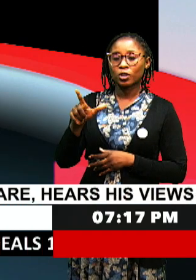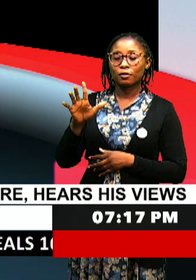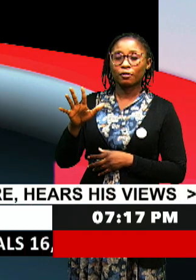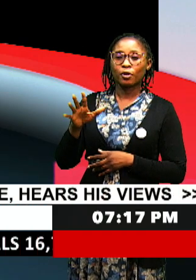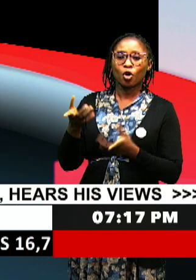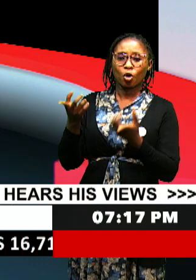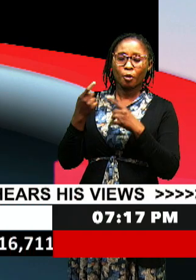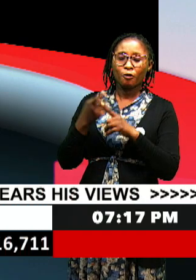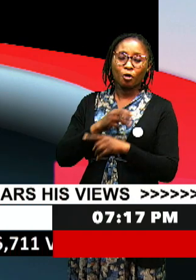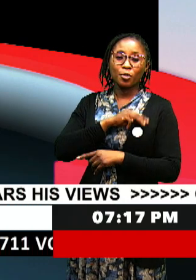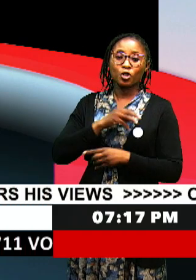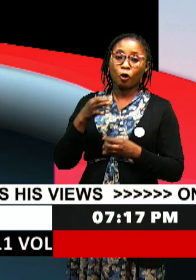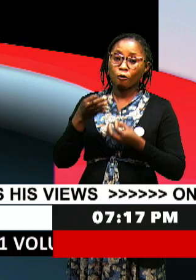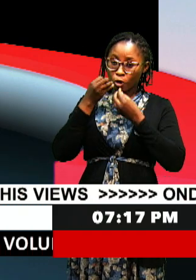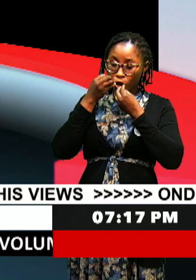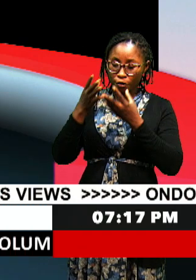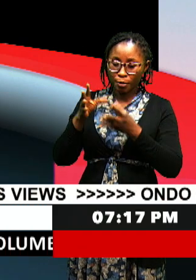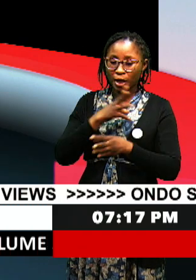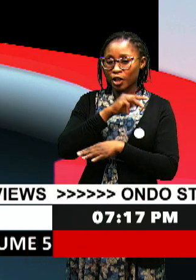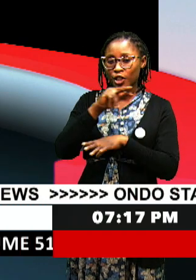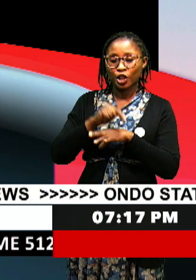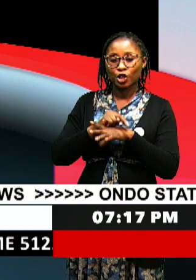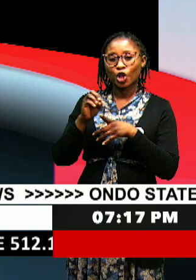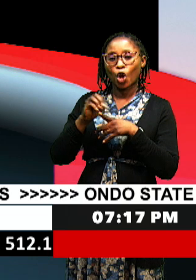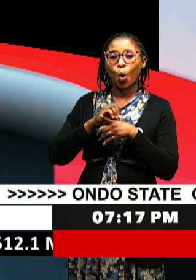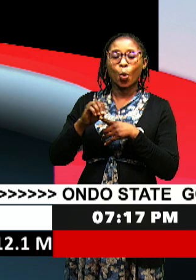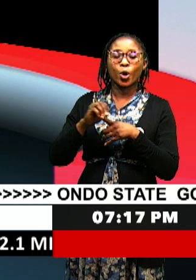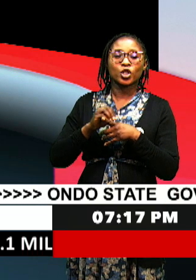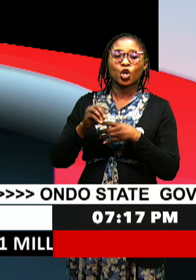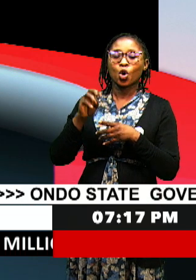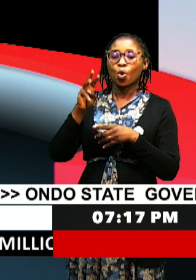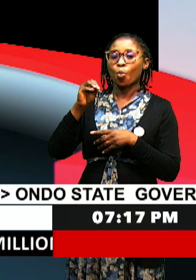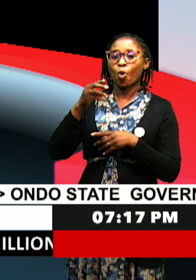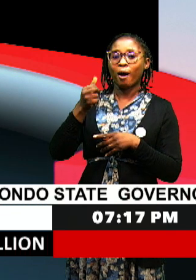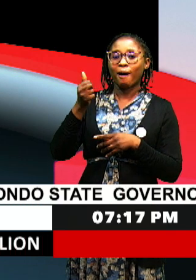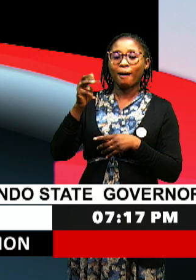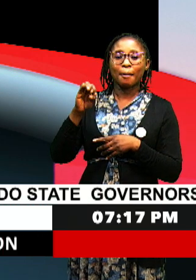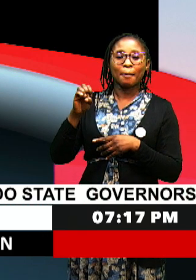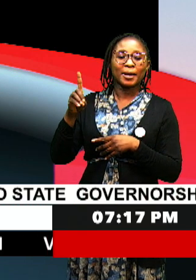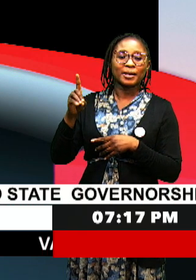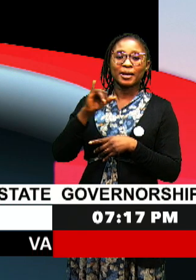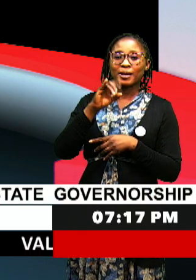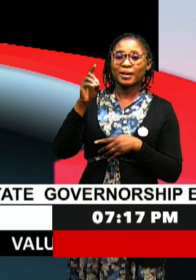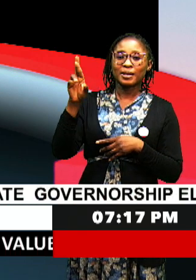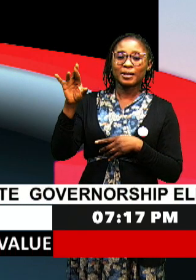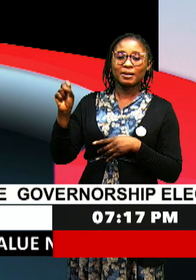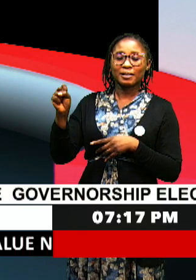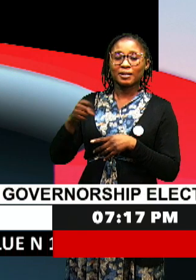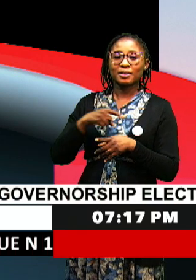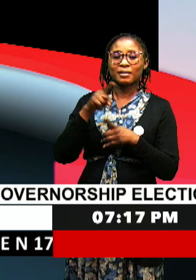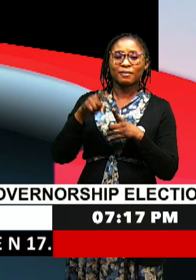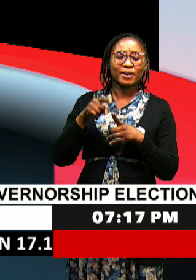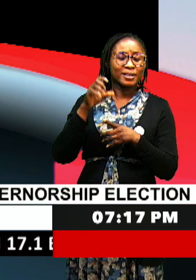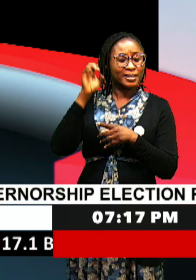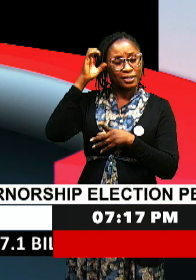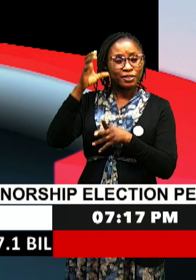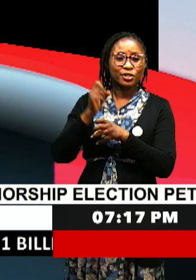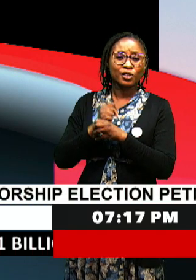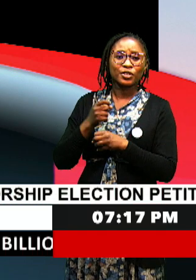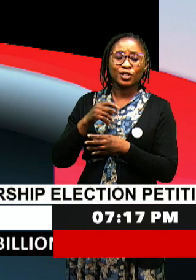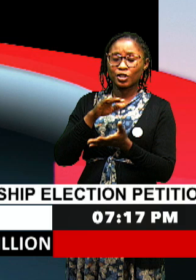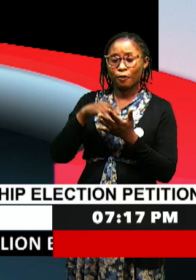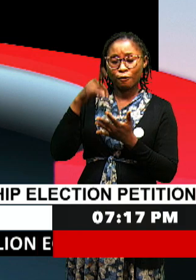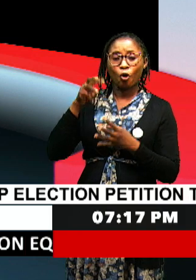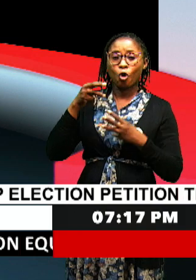from the Minister of Information and National Orientation, Mohammed Idris, when he received the Center for Well-Being and